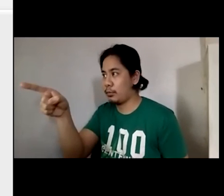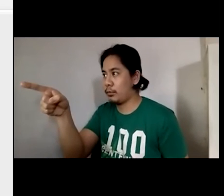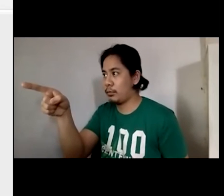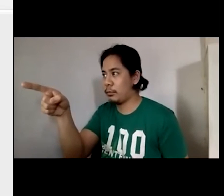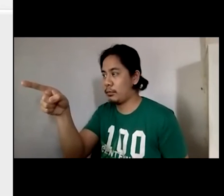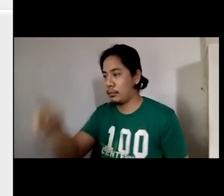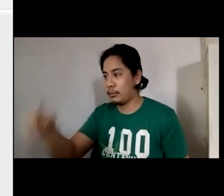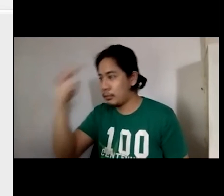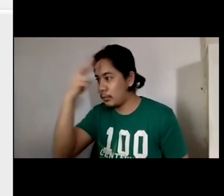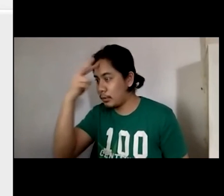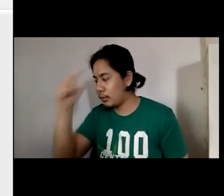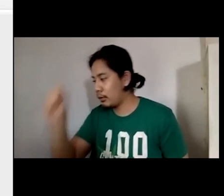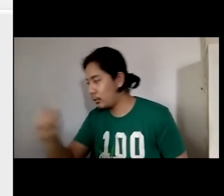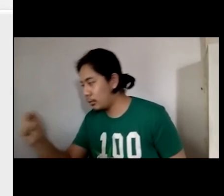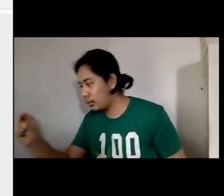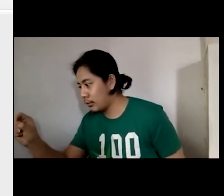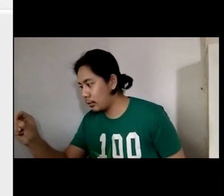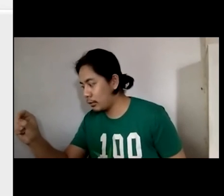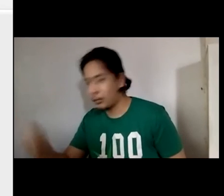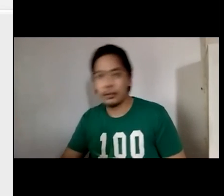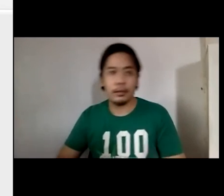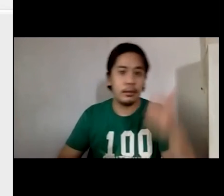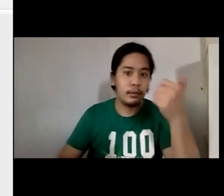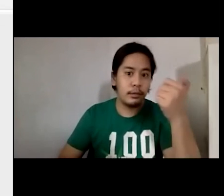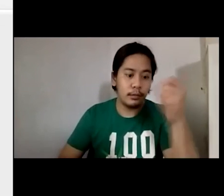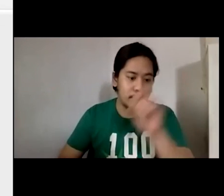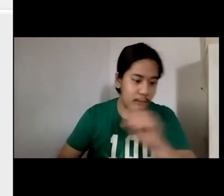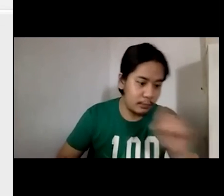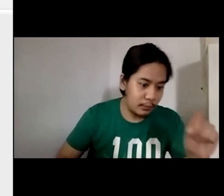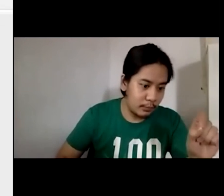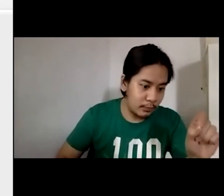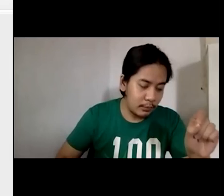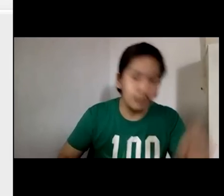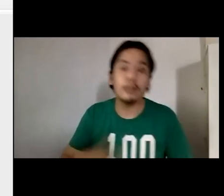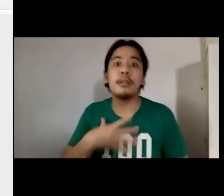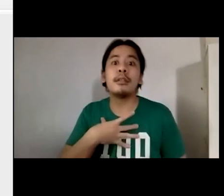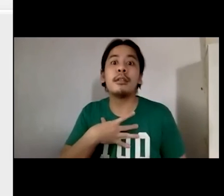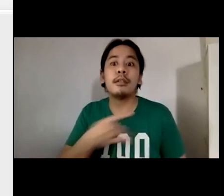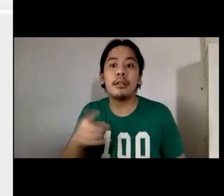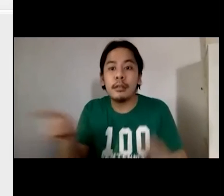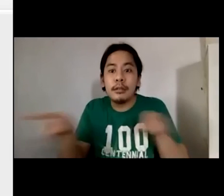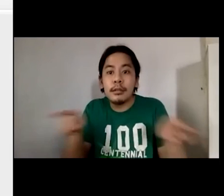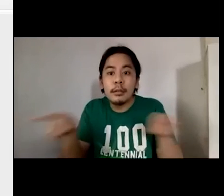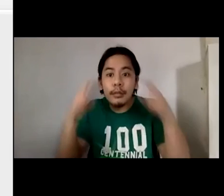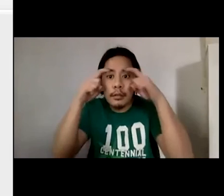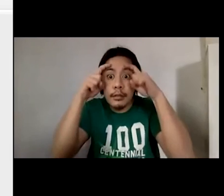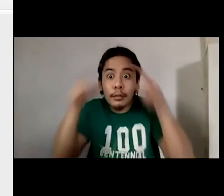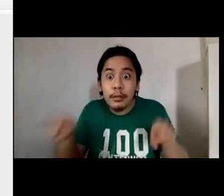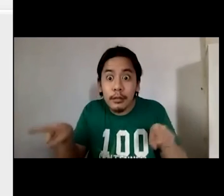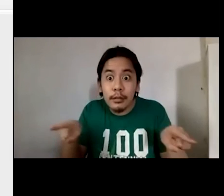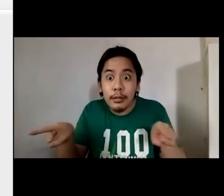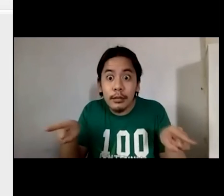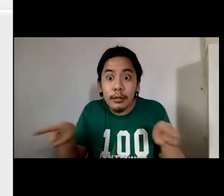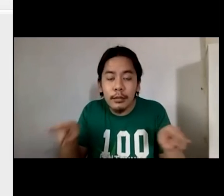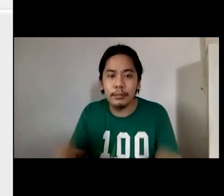So U, ball pen one side, pencil the other side, like